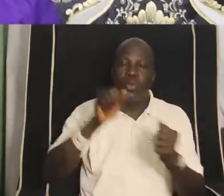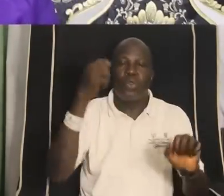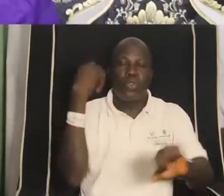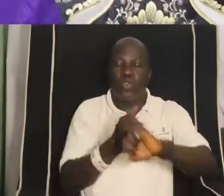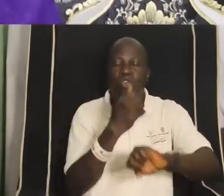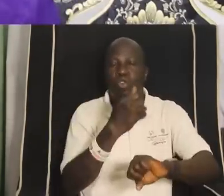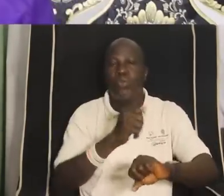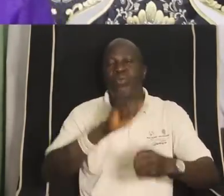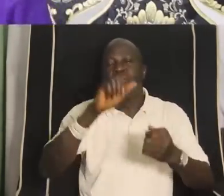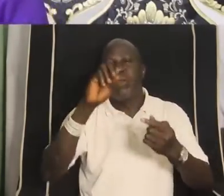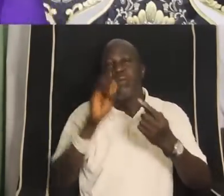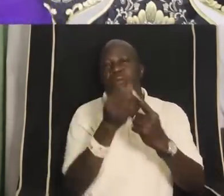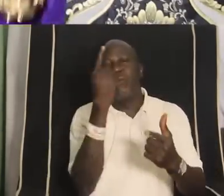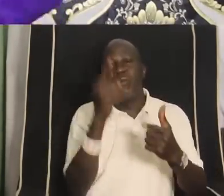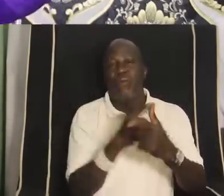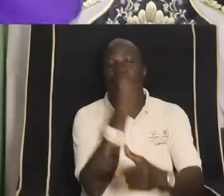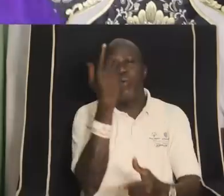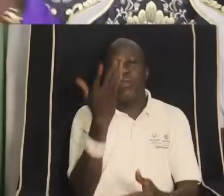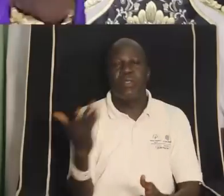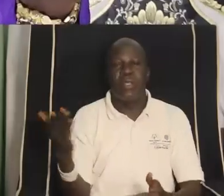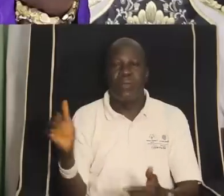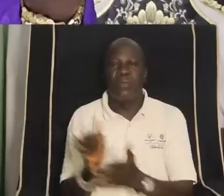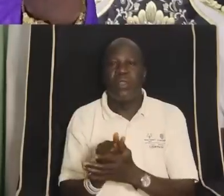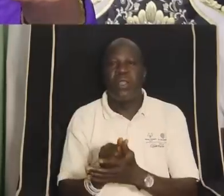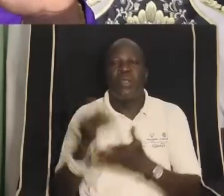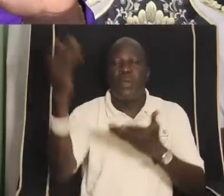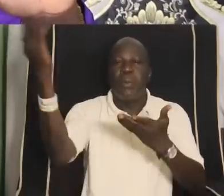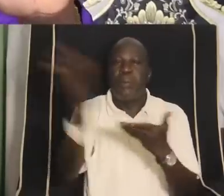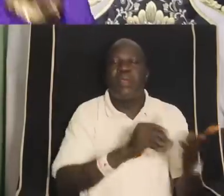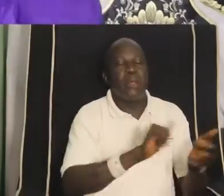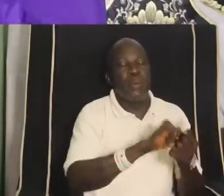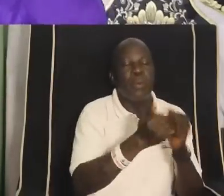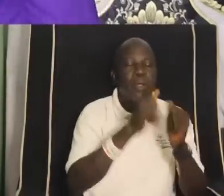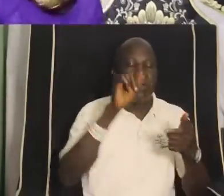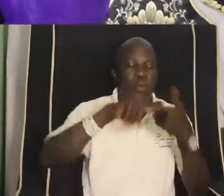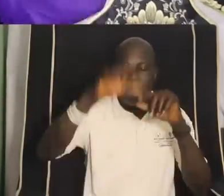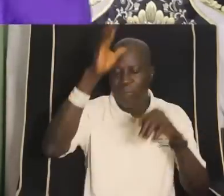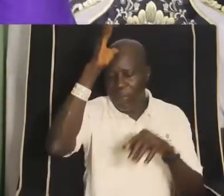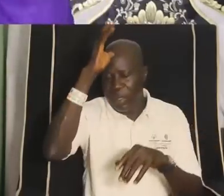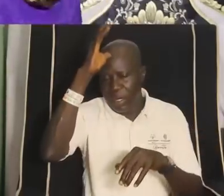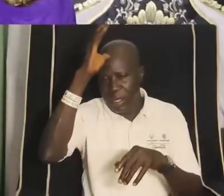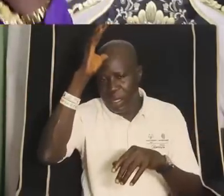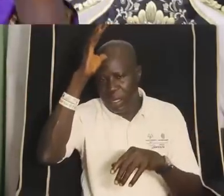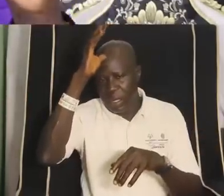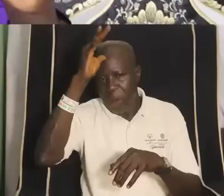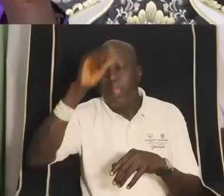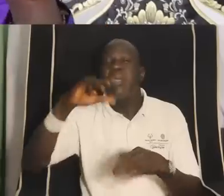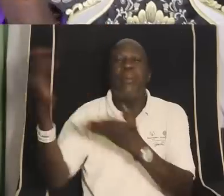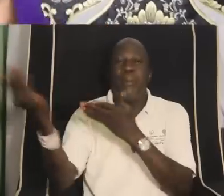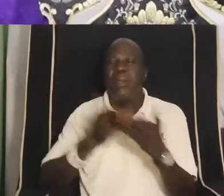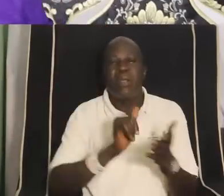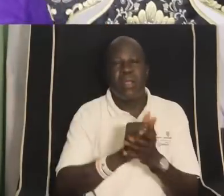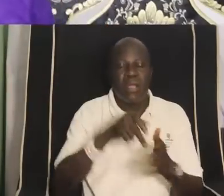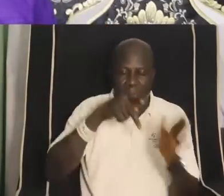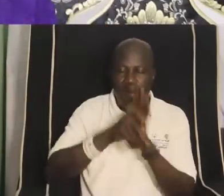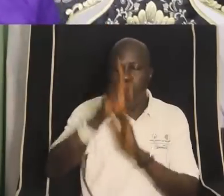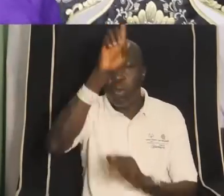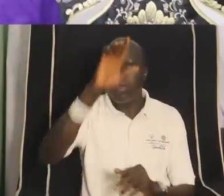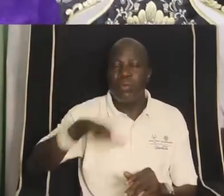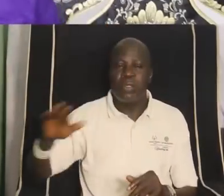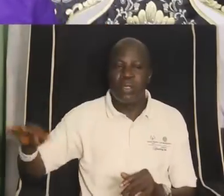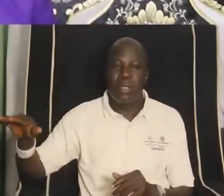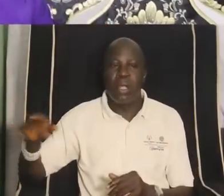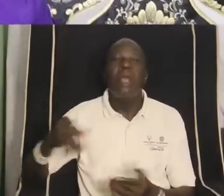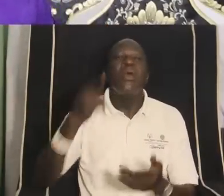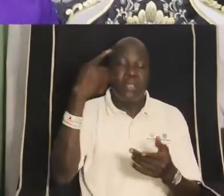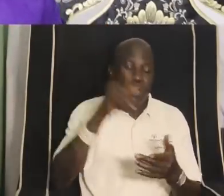death. Number one. First. Ṣé ẹ mọ̀ pé ó ti kó bá bàbá ẹ̀ báyìí? Do you know that he has implicated his father? Ó ti pàkan nínú ọmọ bàbá ẹ̀. He has the children of the. Ẹ wá wọn